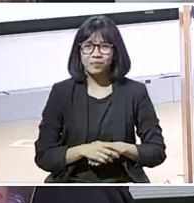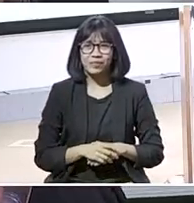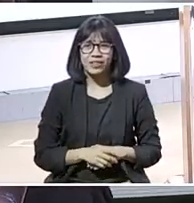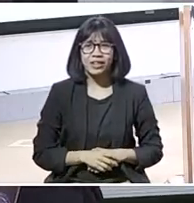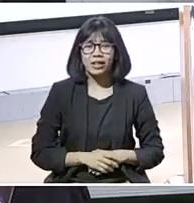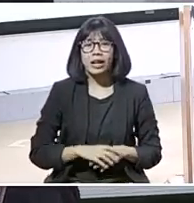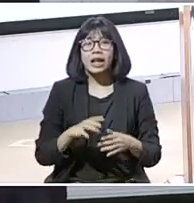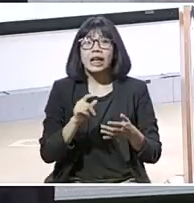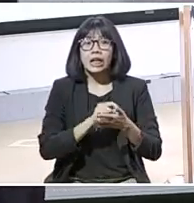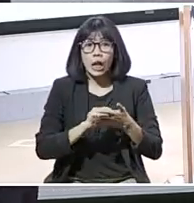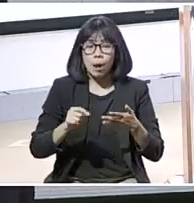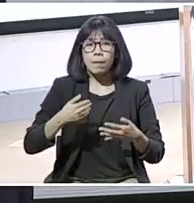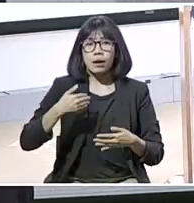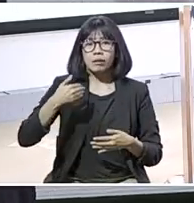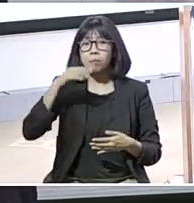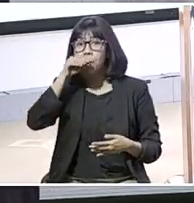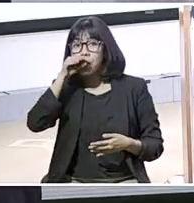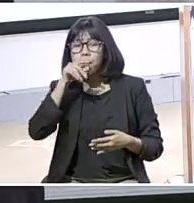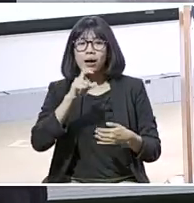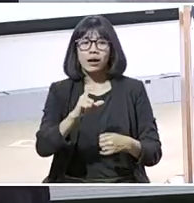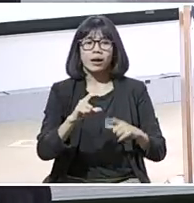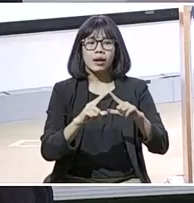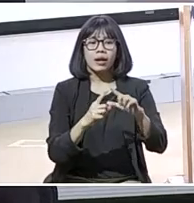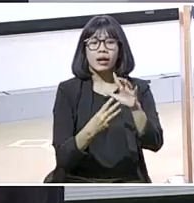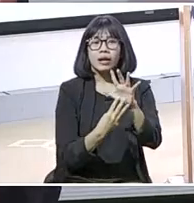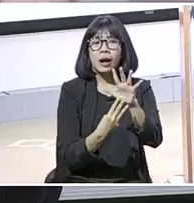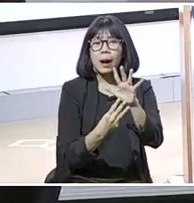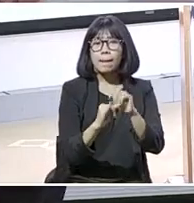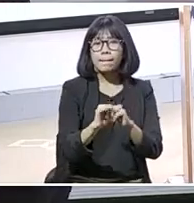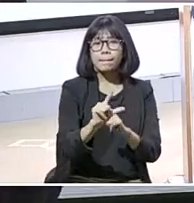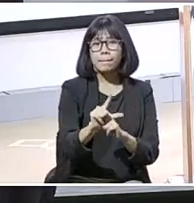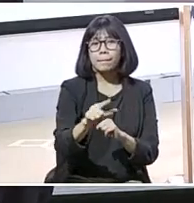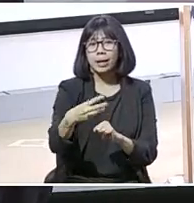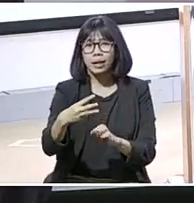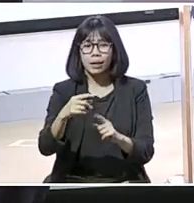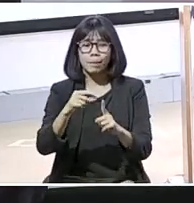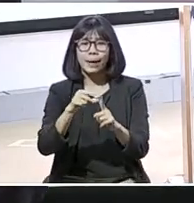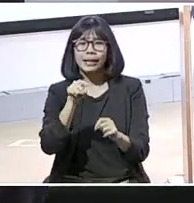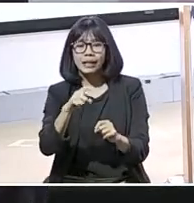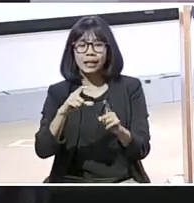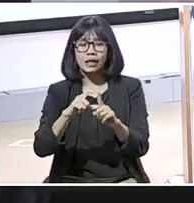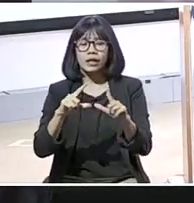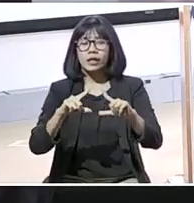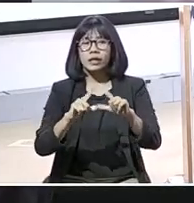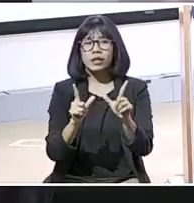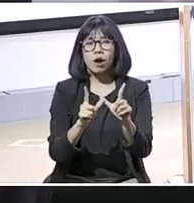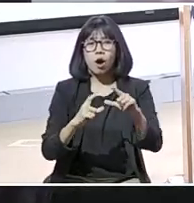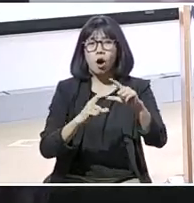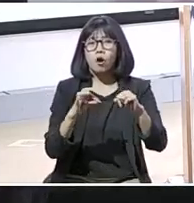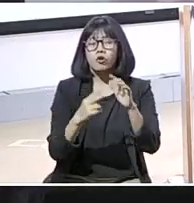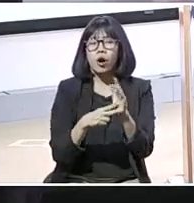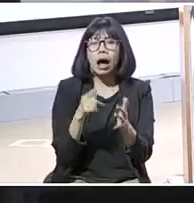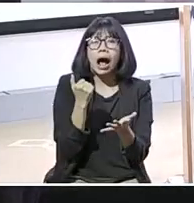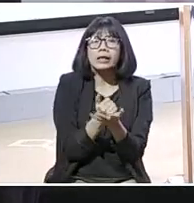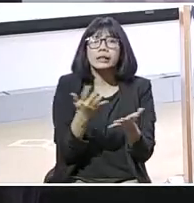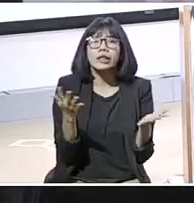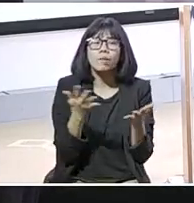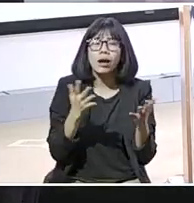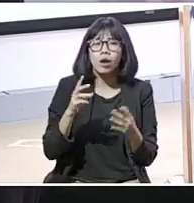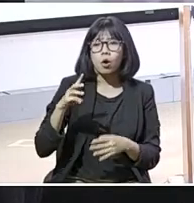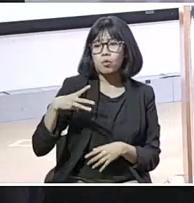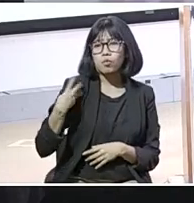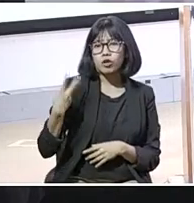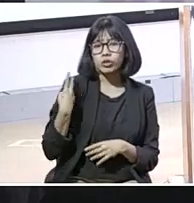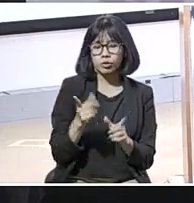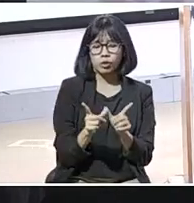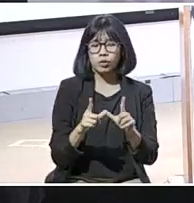My name is Camille Dawson, and I am here from Washington, D.C., where I work at the U.S. Department of